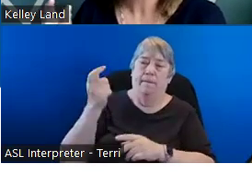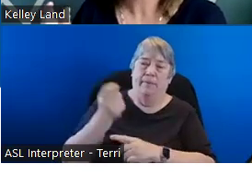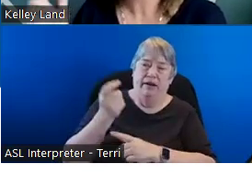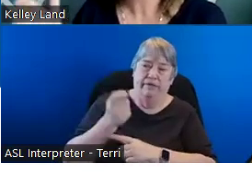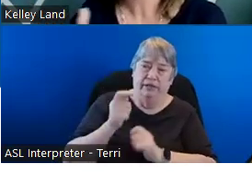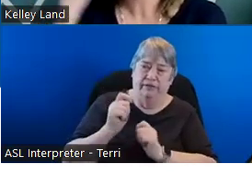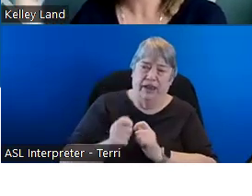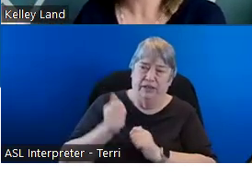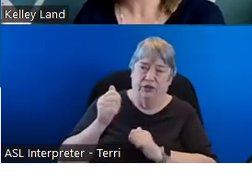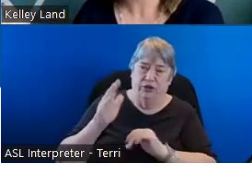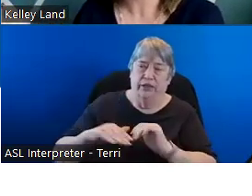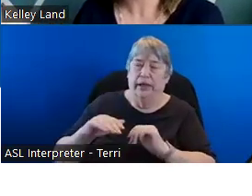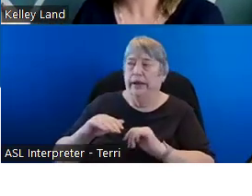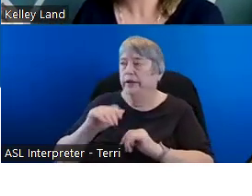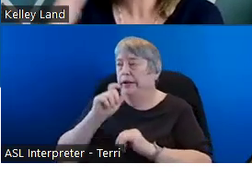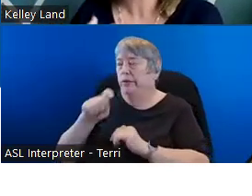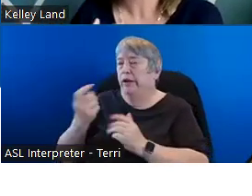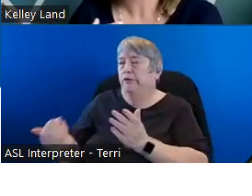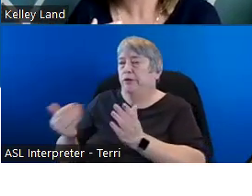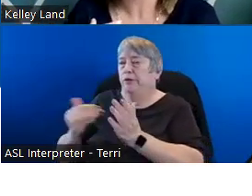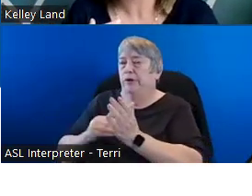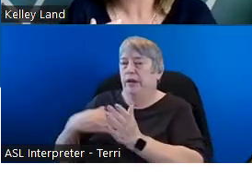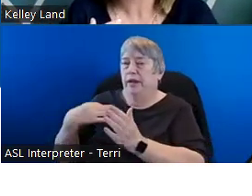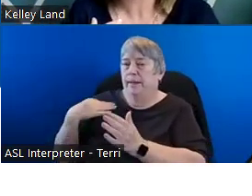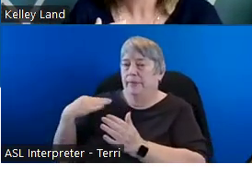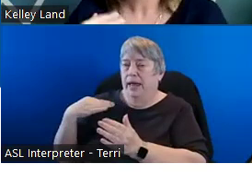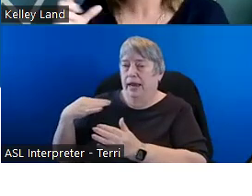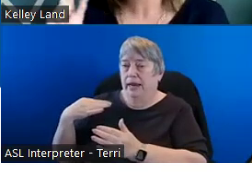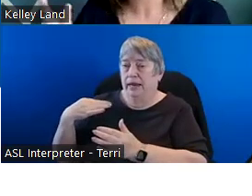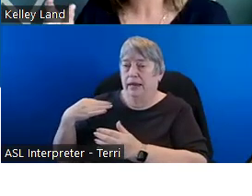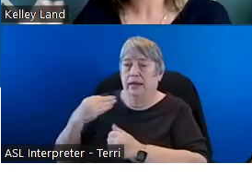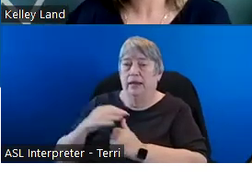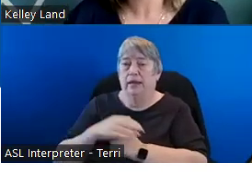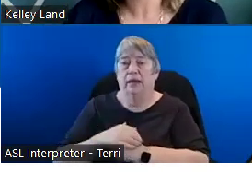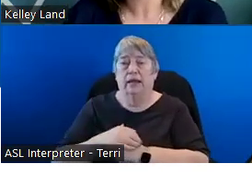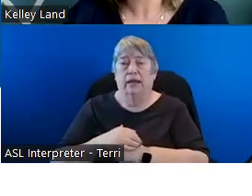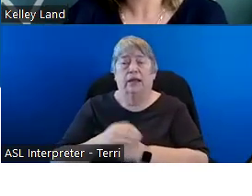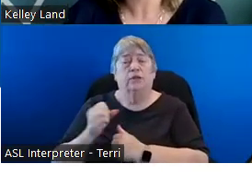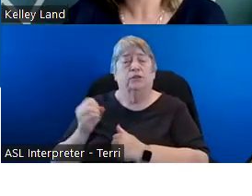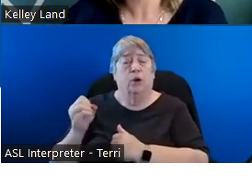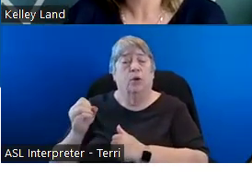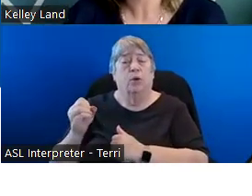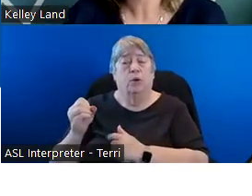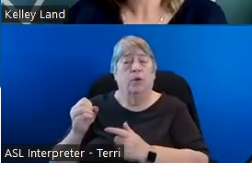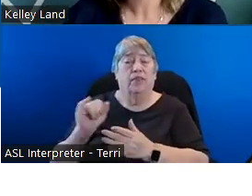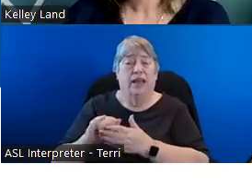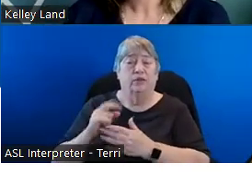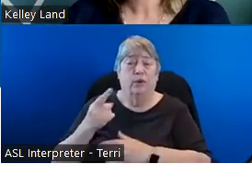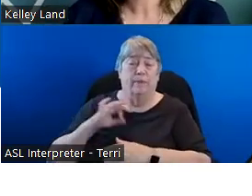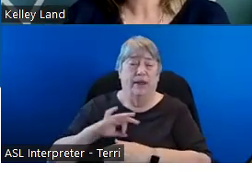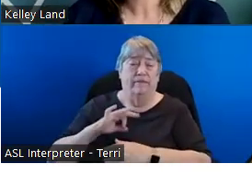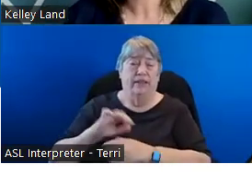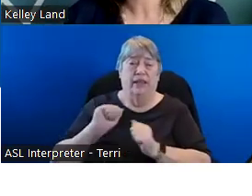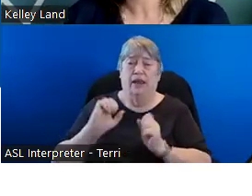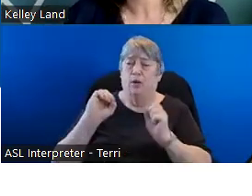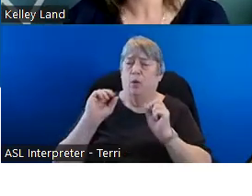quicker than just reapplying for a benefit. They would need to be terminated from benefits, but it is a benefit of the Ticket to Work program. As